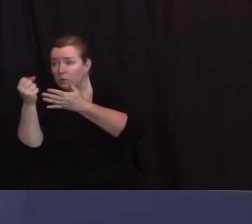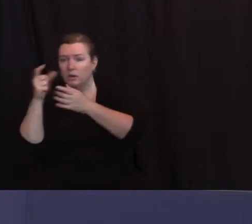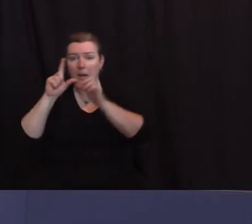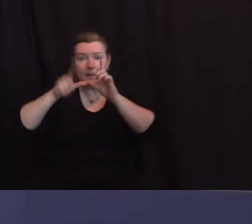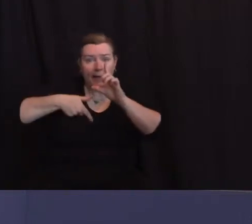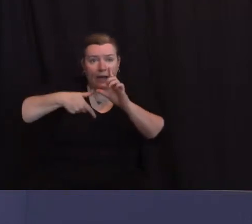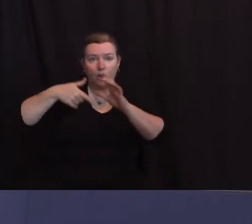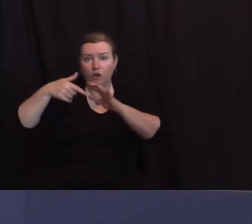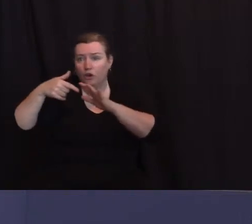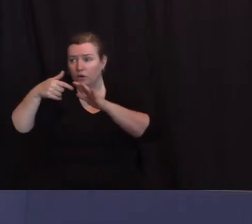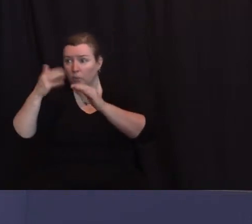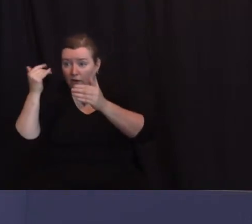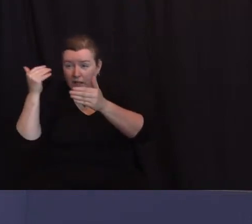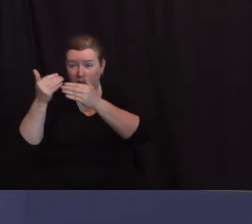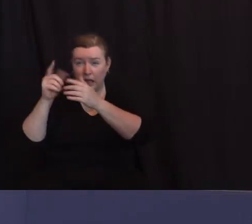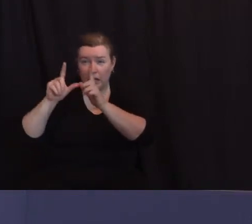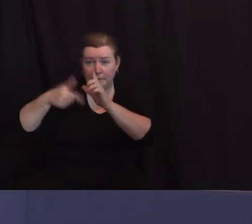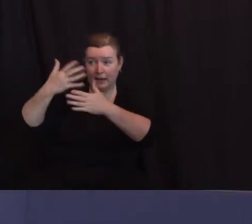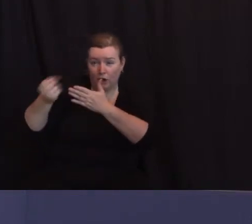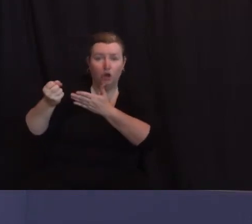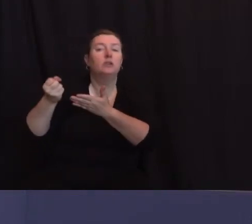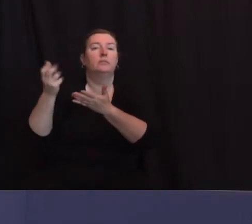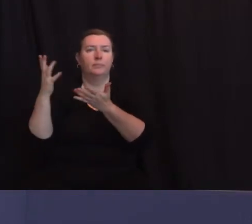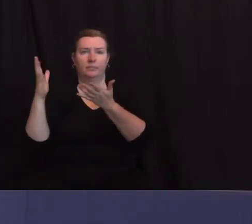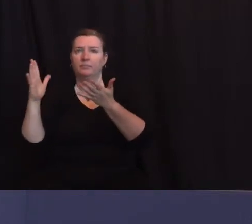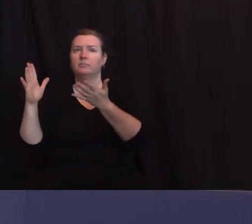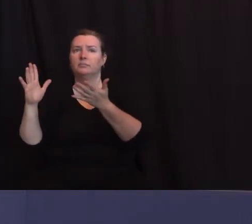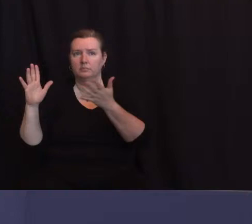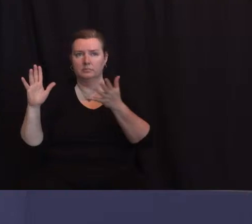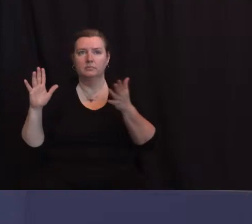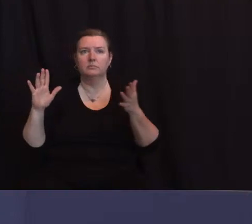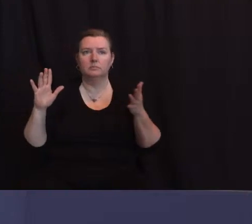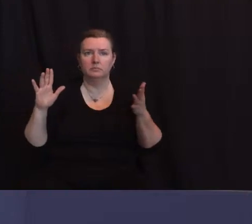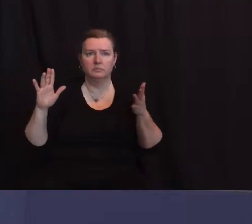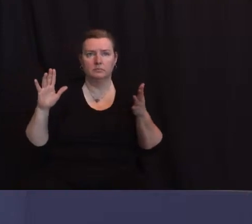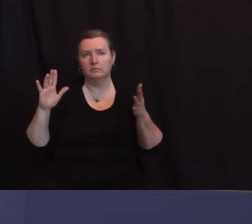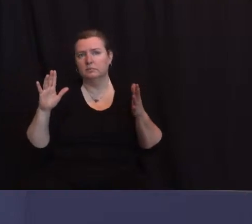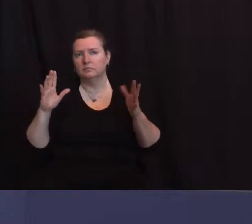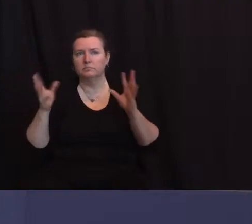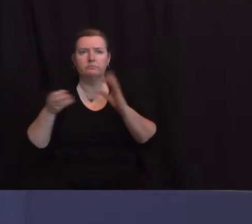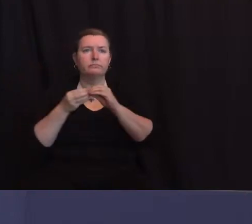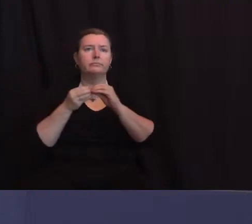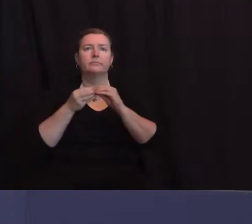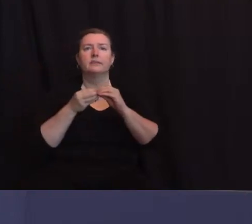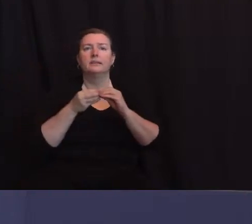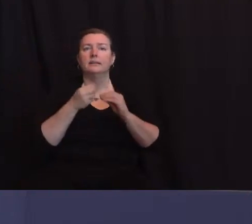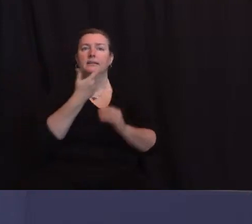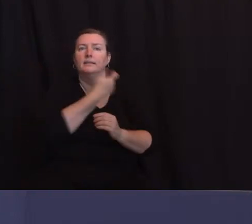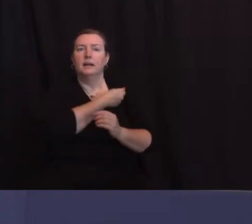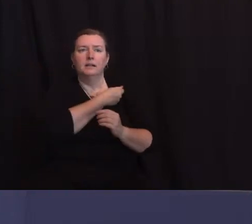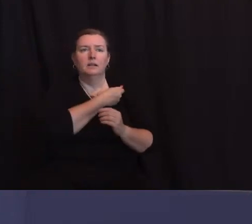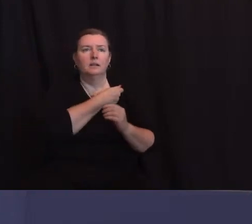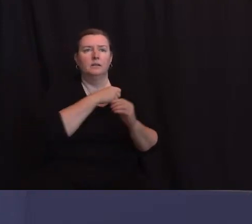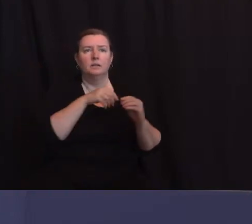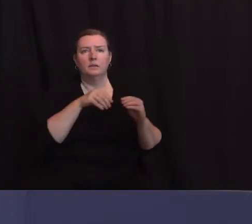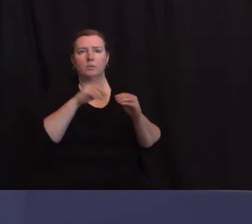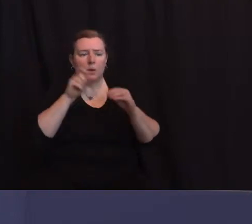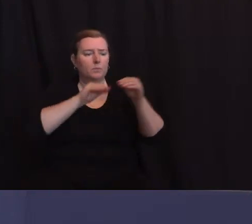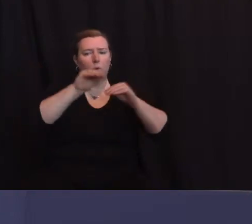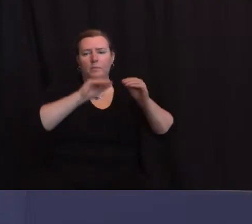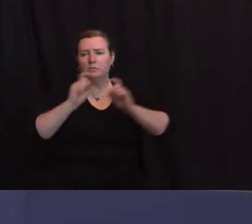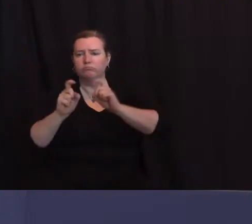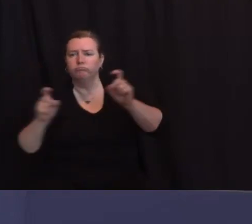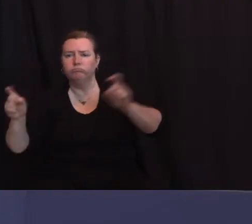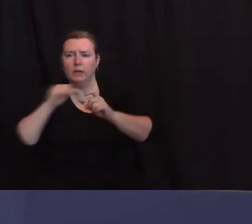And we are now, from a centralized perspective, moving vaccines around the state to make sure that we have as